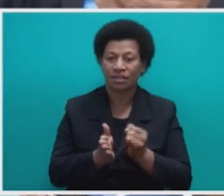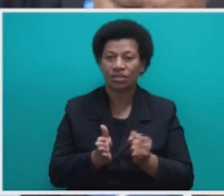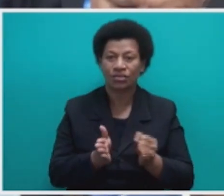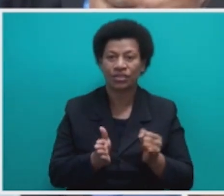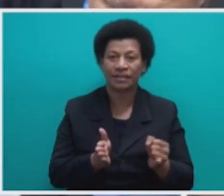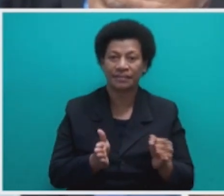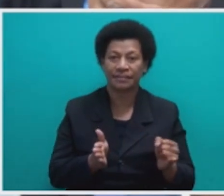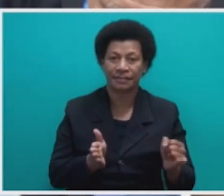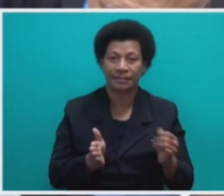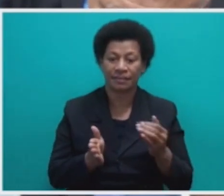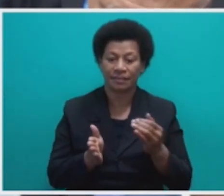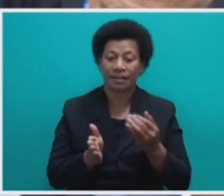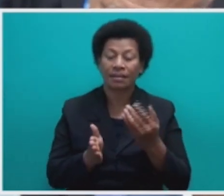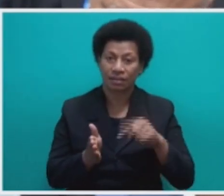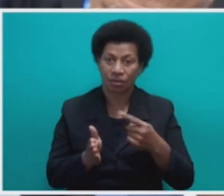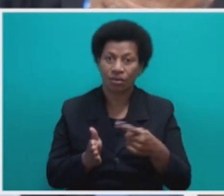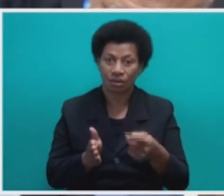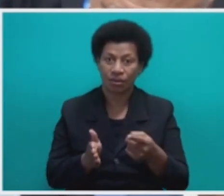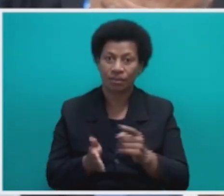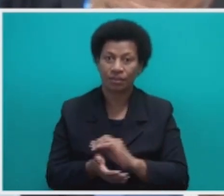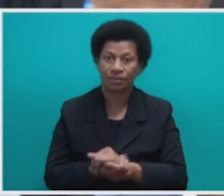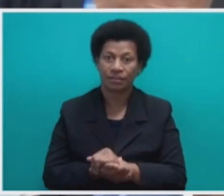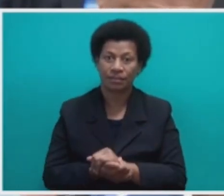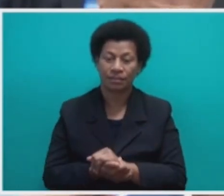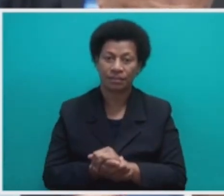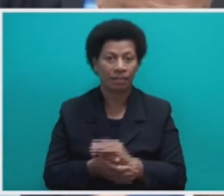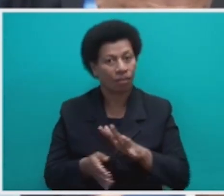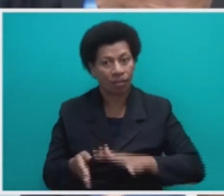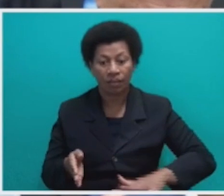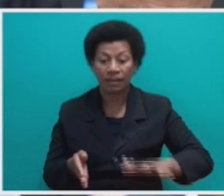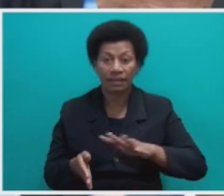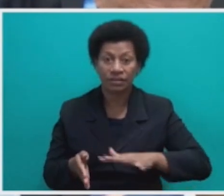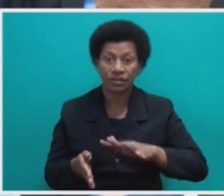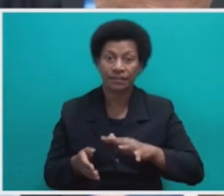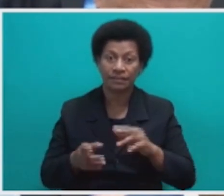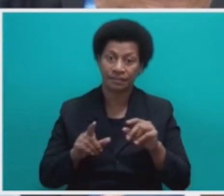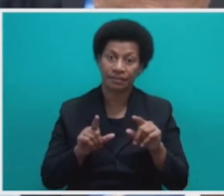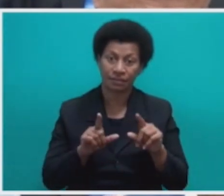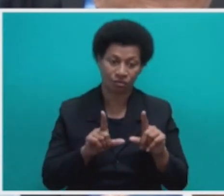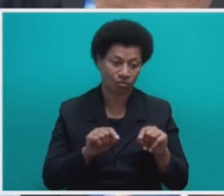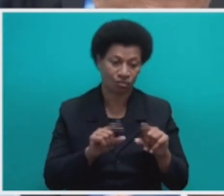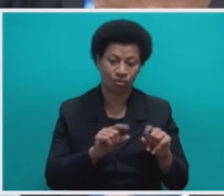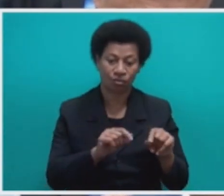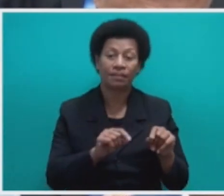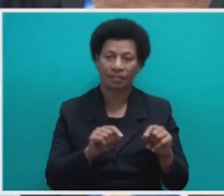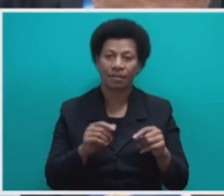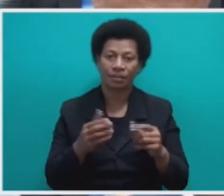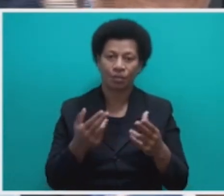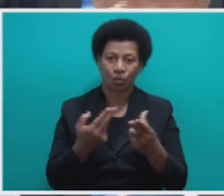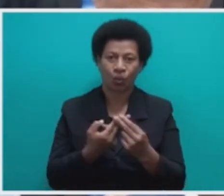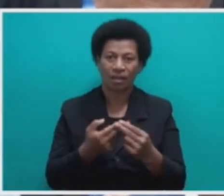is still continuing. And these were all done in line with the fair market practices